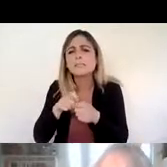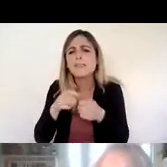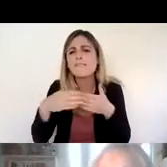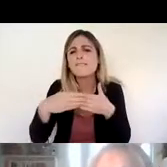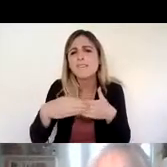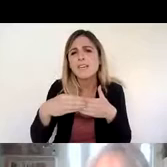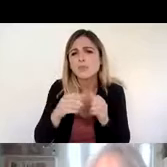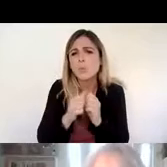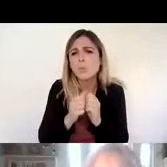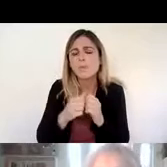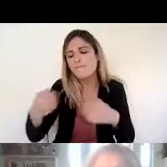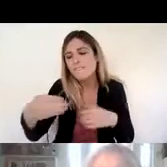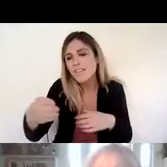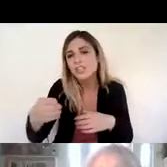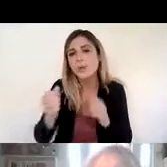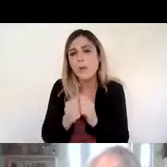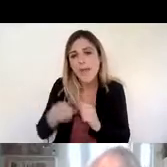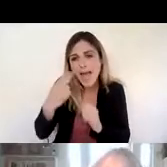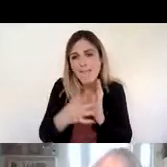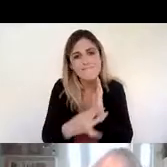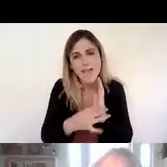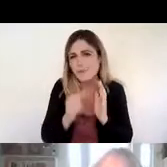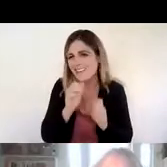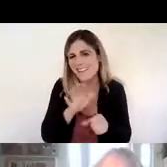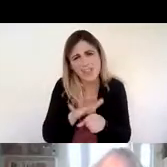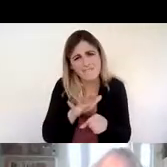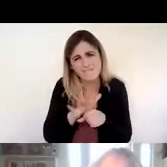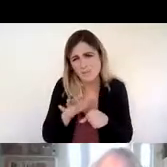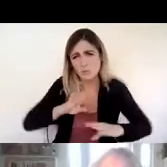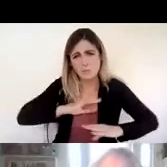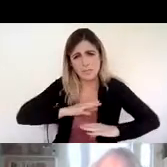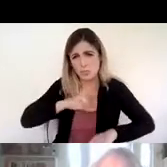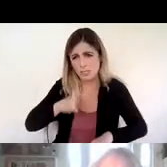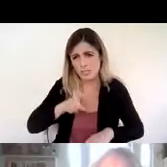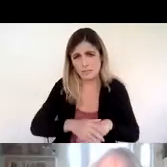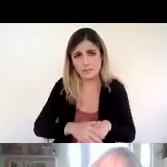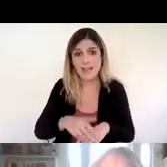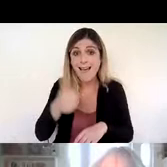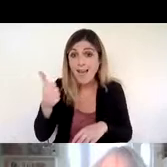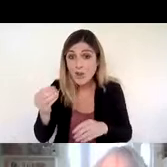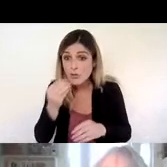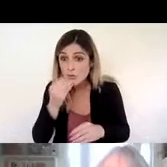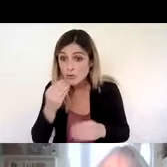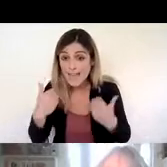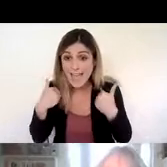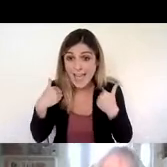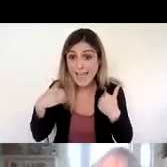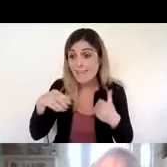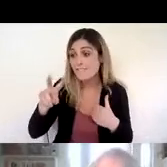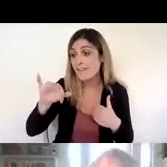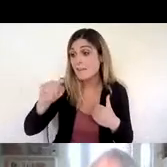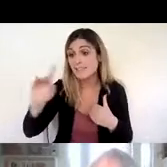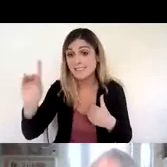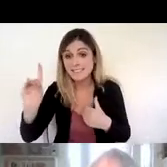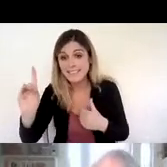D needs. The only other foods that provide us with vitamin D are foods that are fortified with it. People often think that cow's milk is this